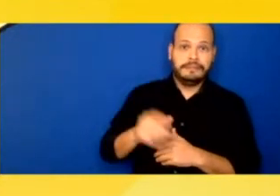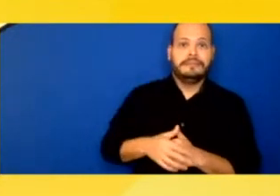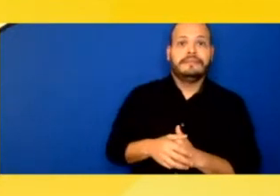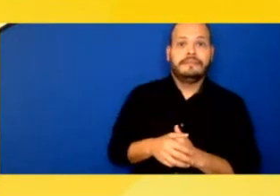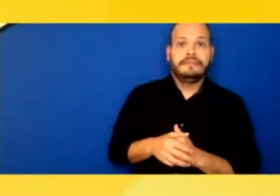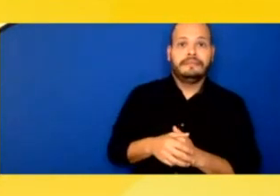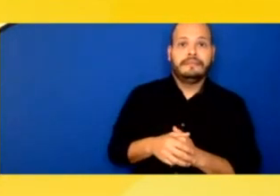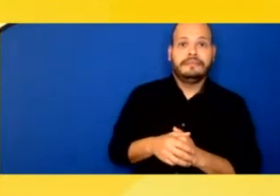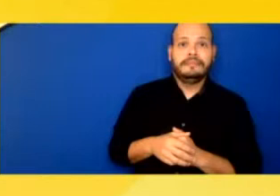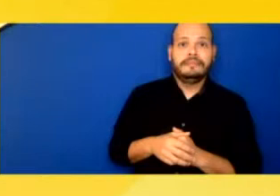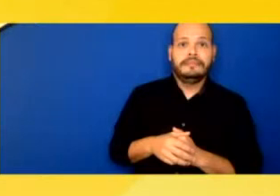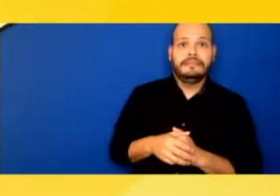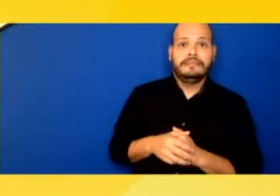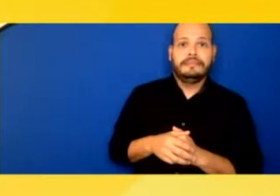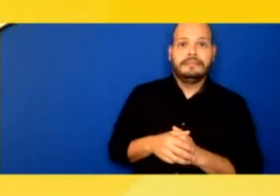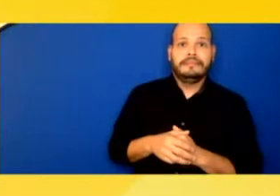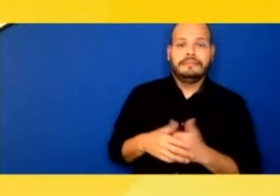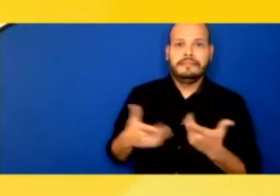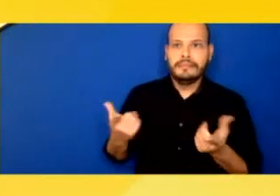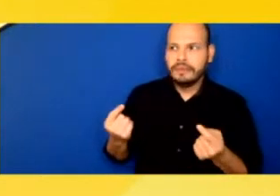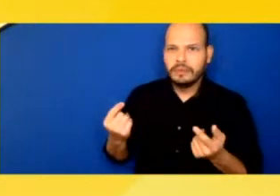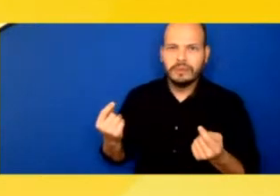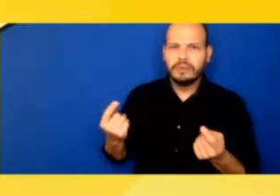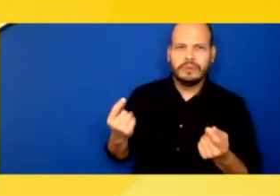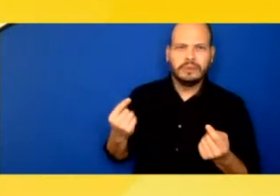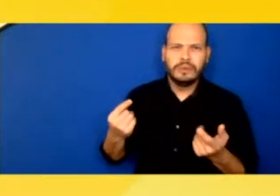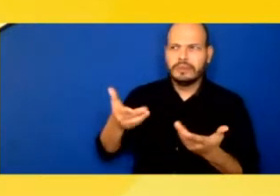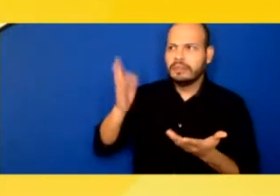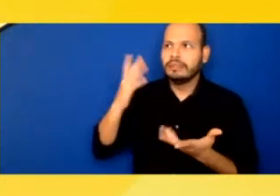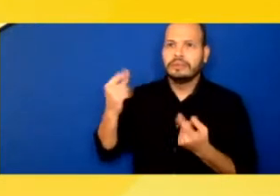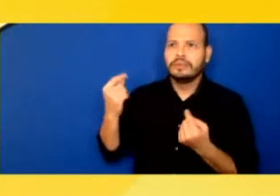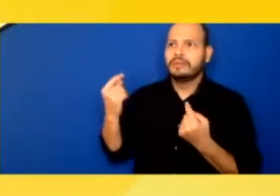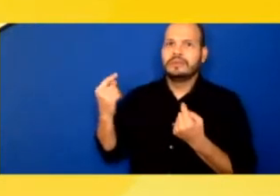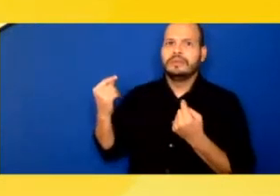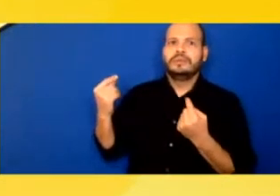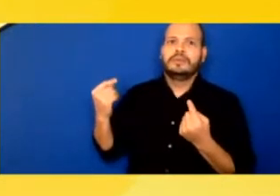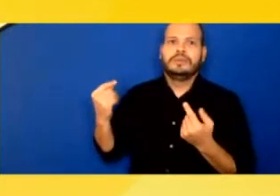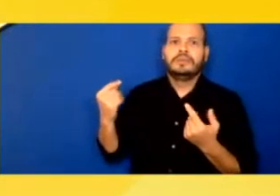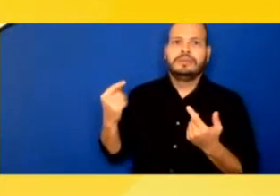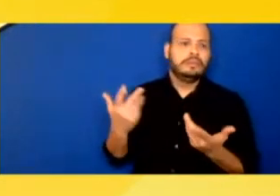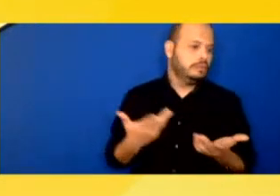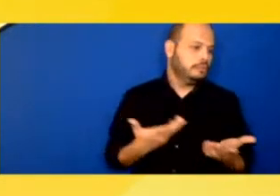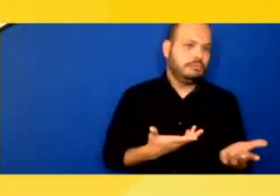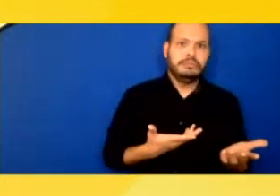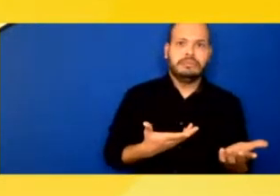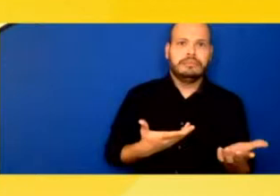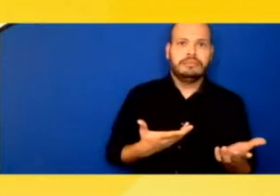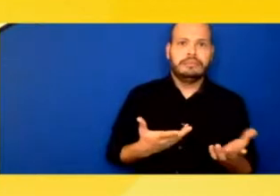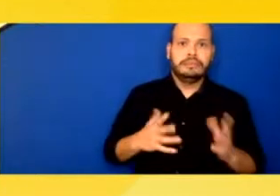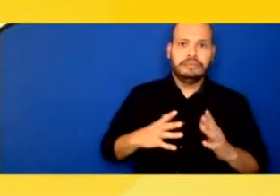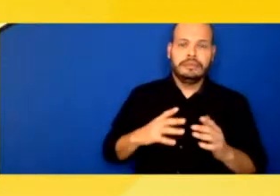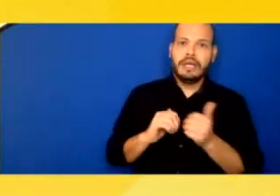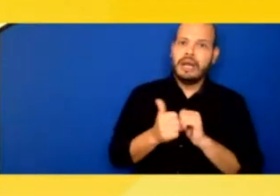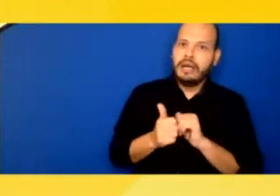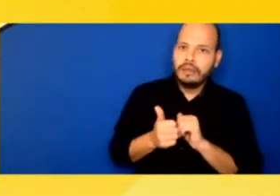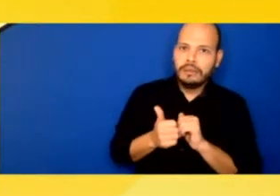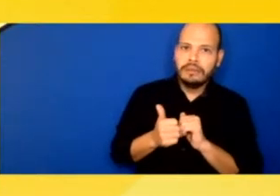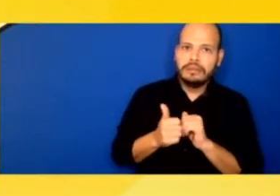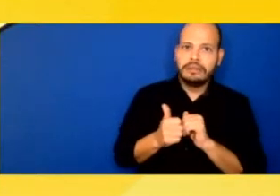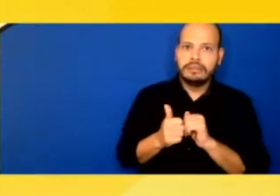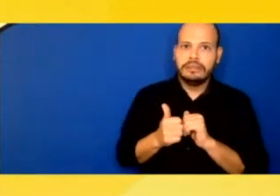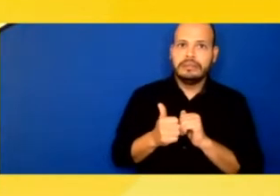you to do is just throw it. We don't have to take this. We've done a study, and Liz knows about it. We found